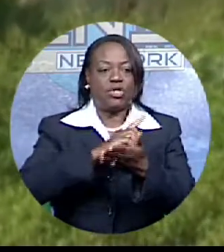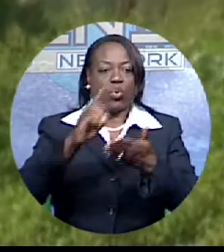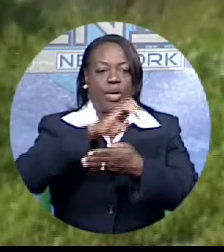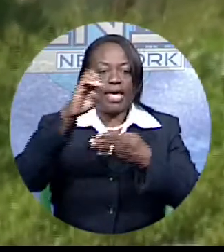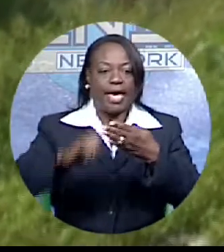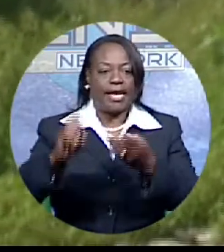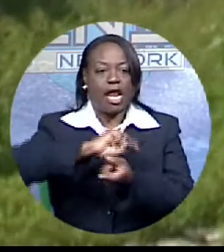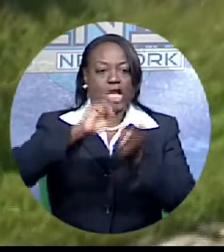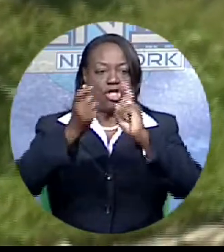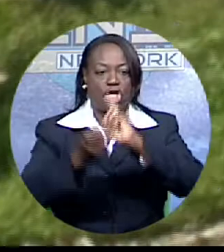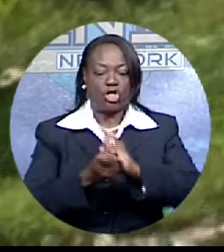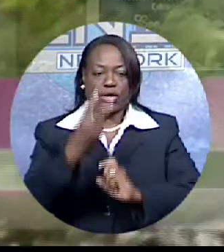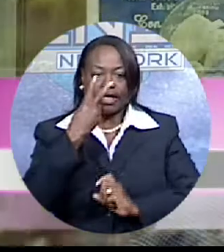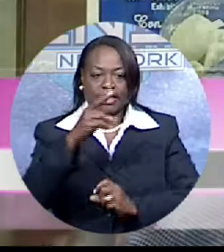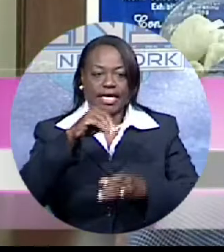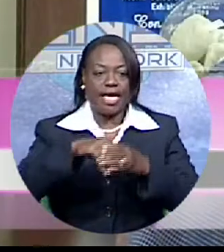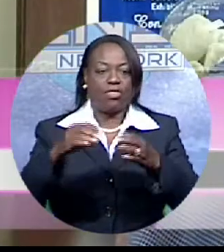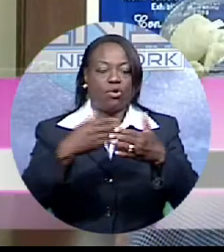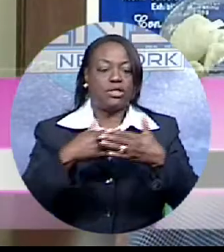those communities.